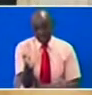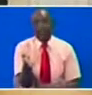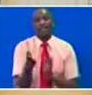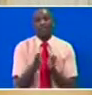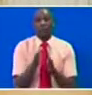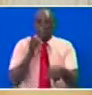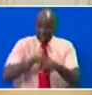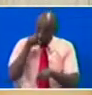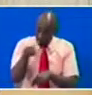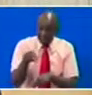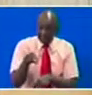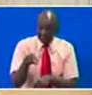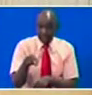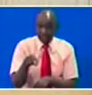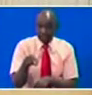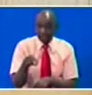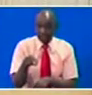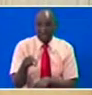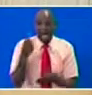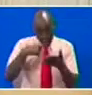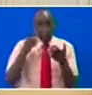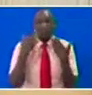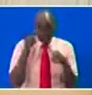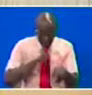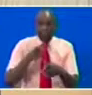Once this has been approved,